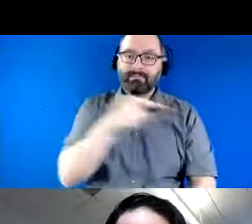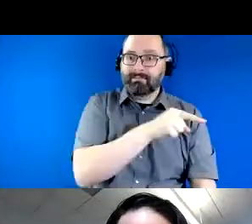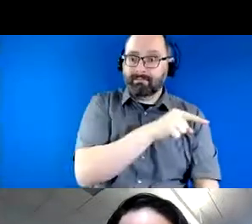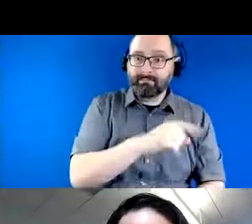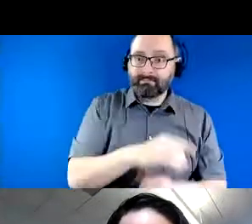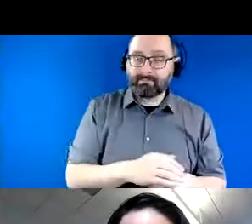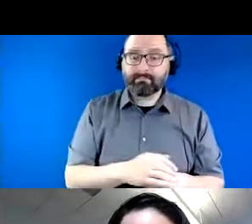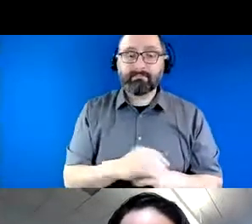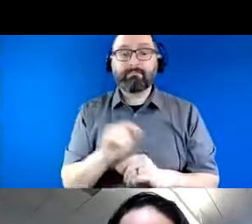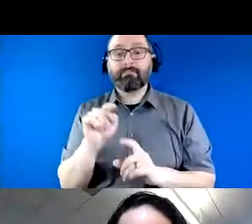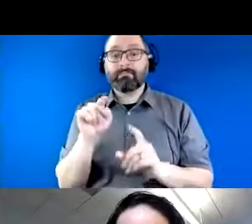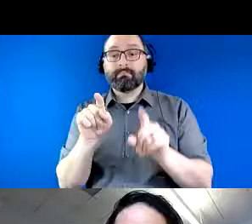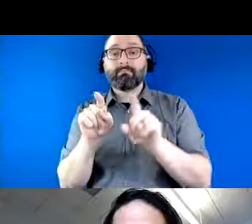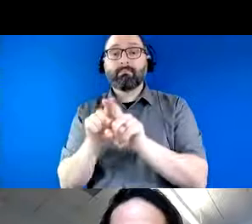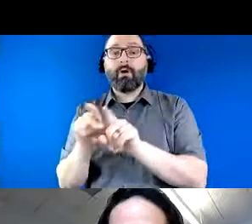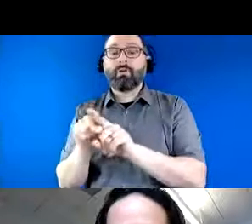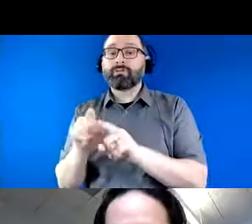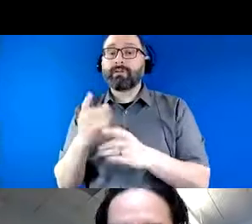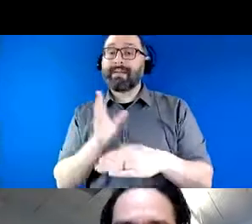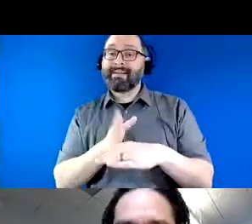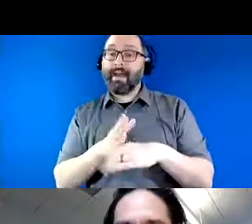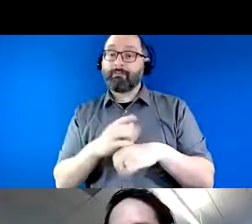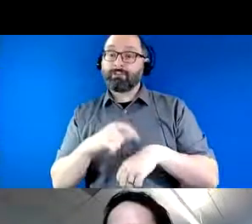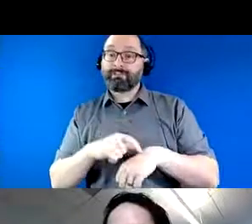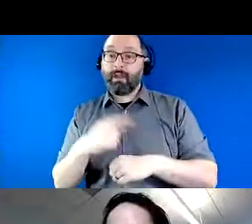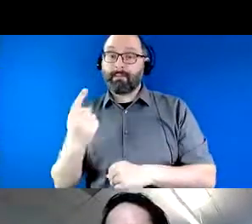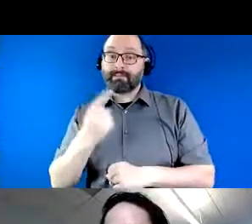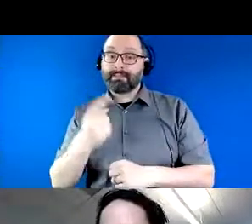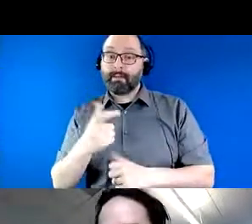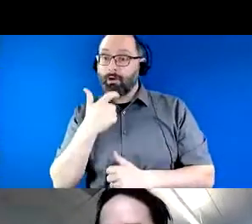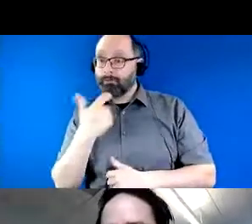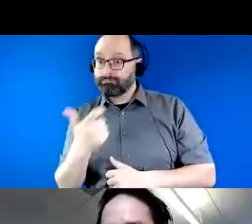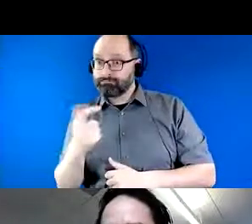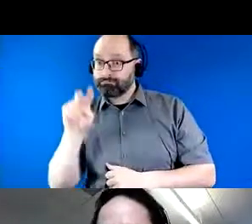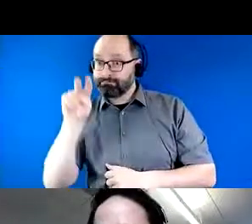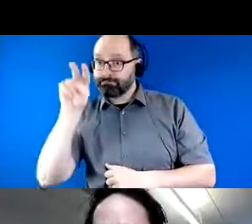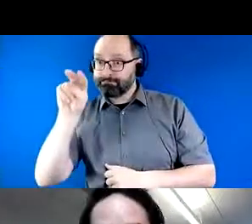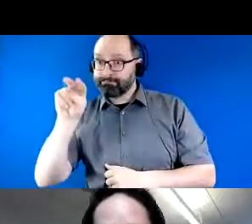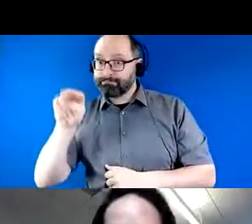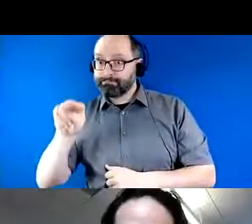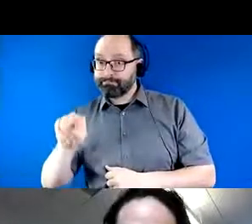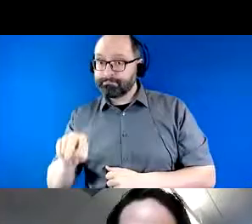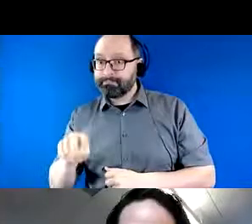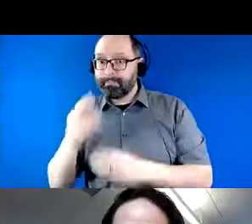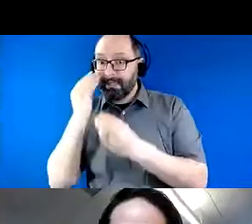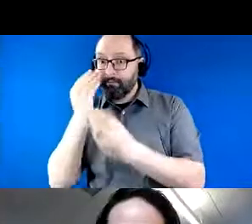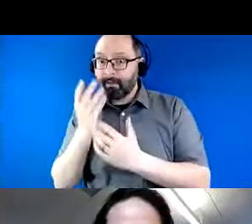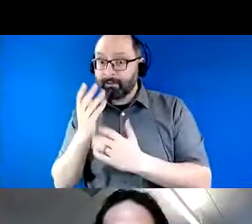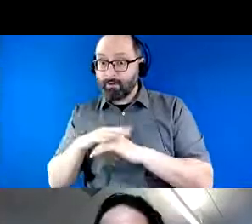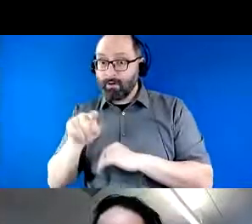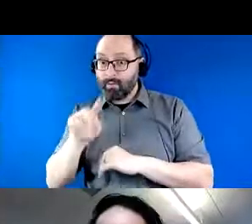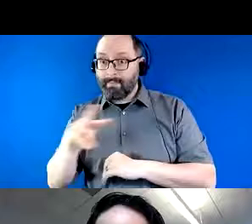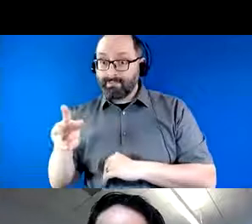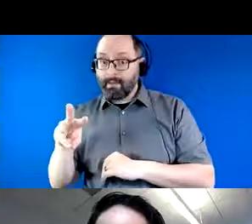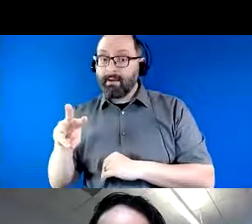This is also another way of looking at it. The average time that someone spends looking at a particular piece of information in this website,